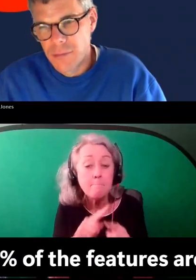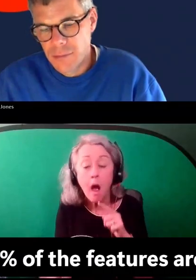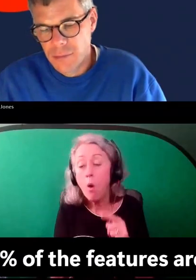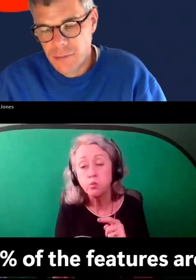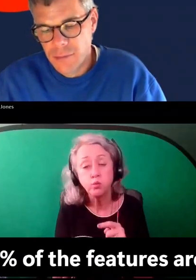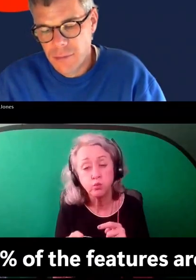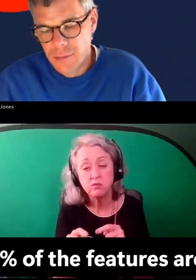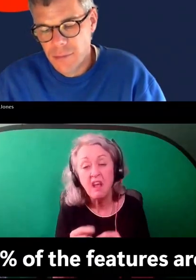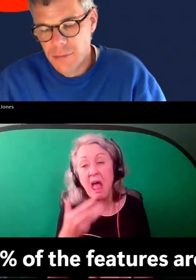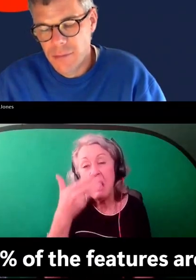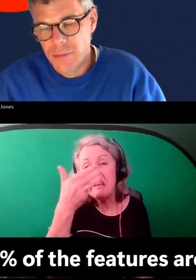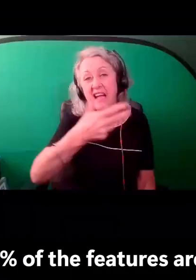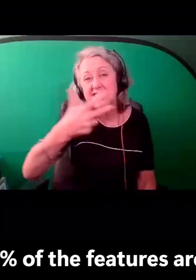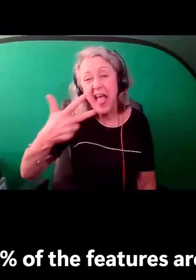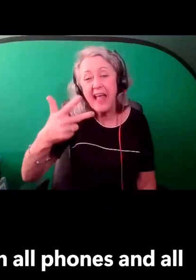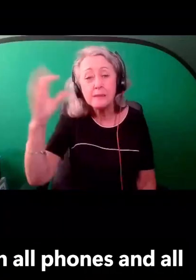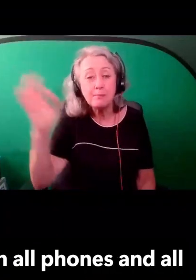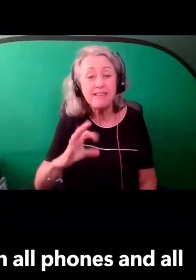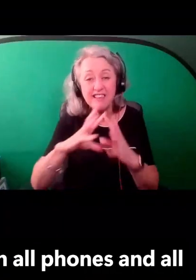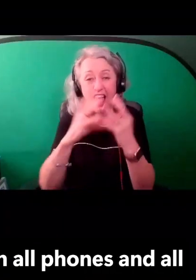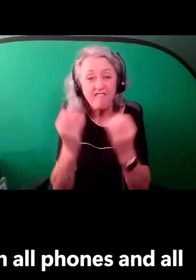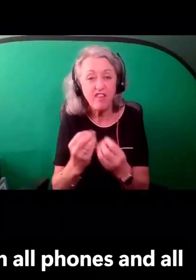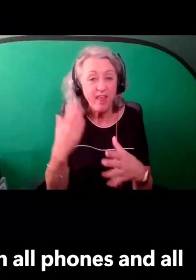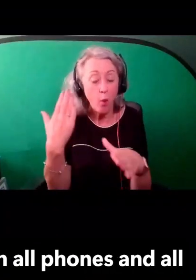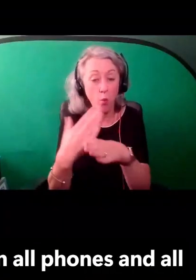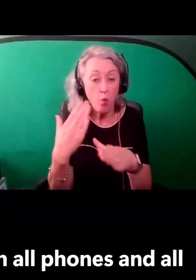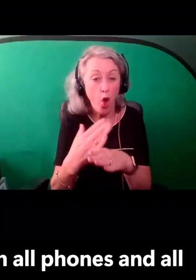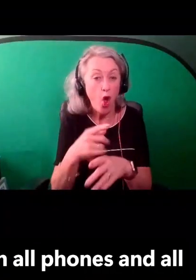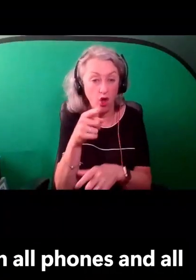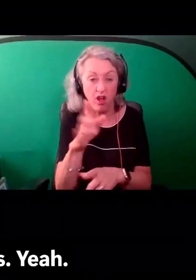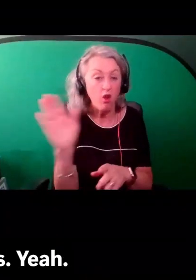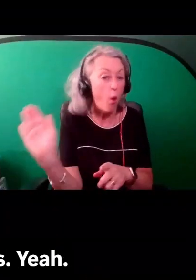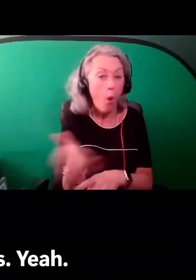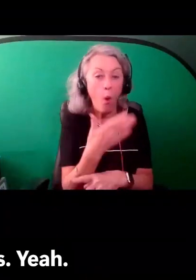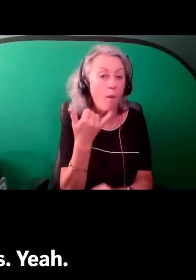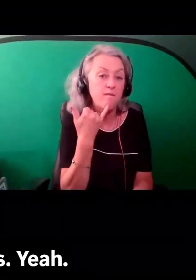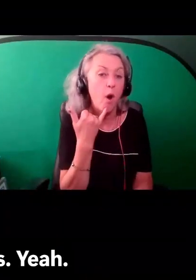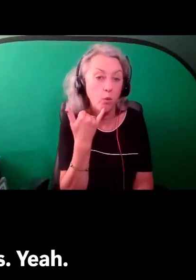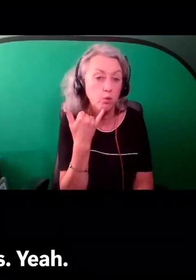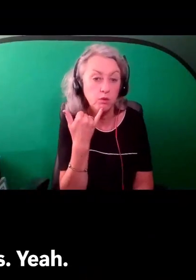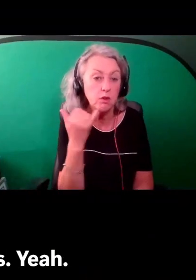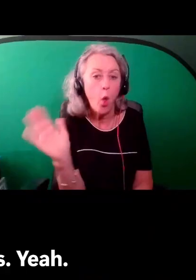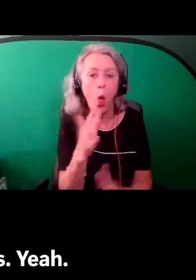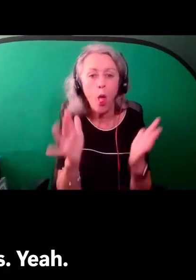probably about 98% of the features, are going to work on all phones and all iPads.